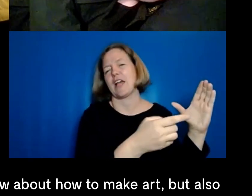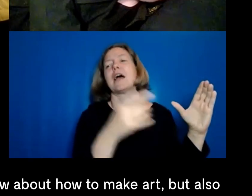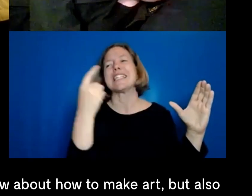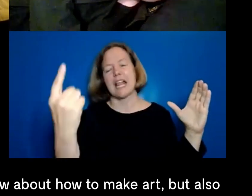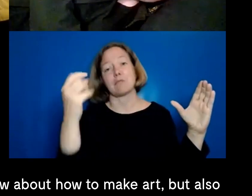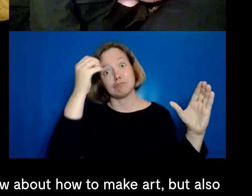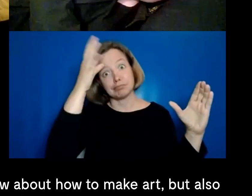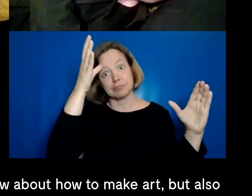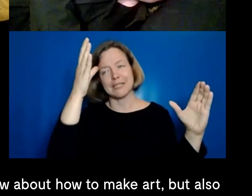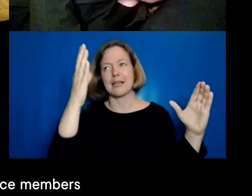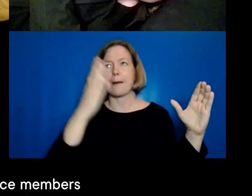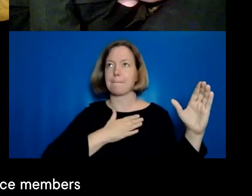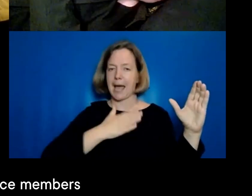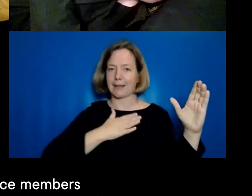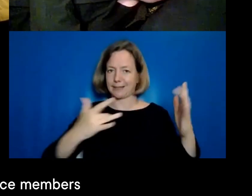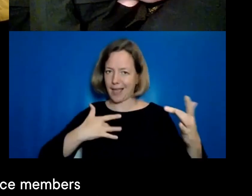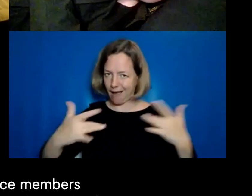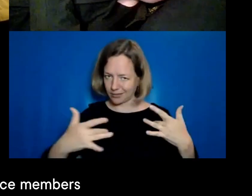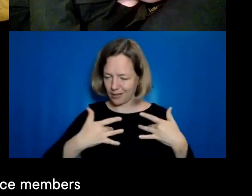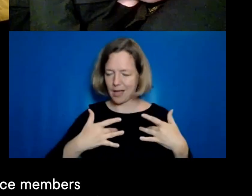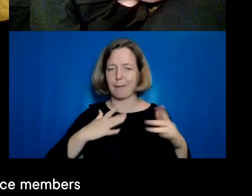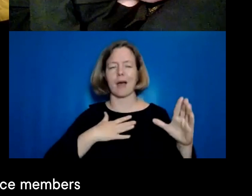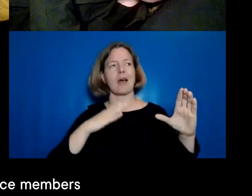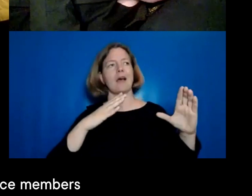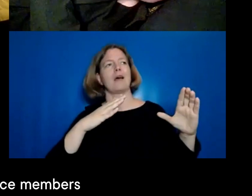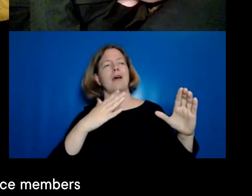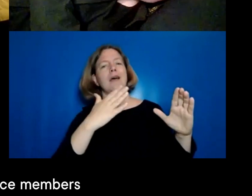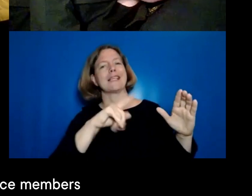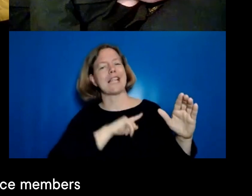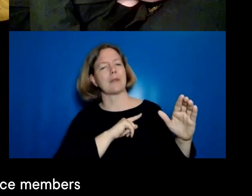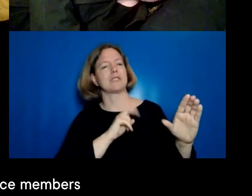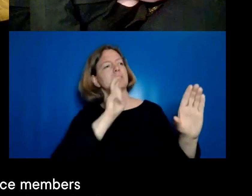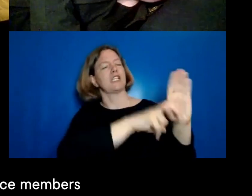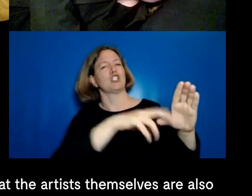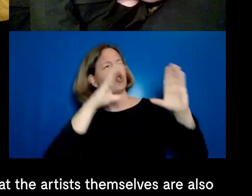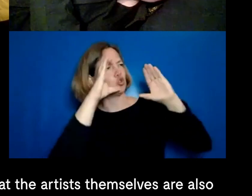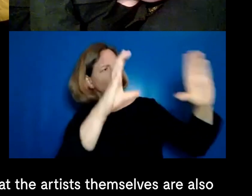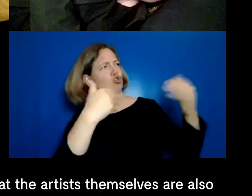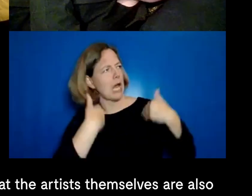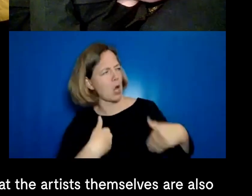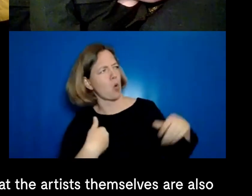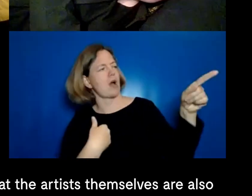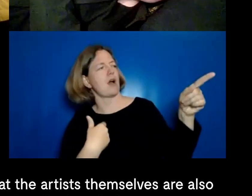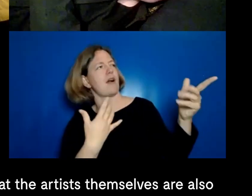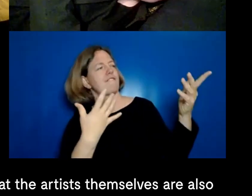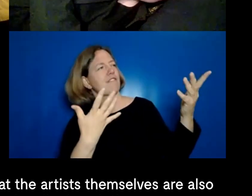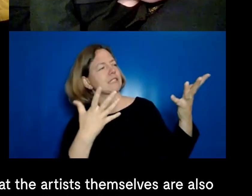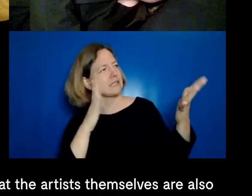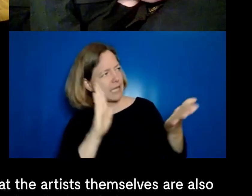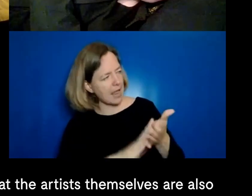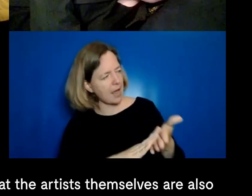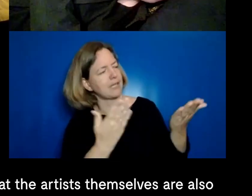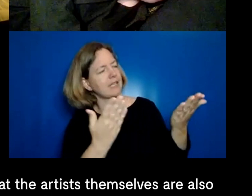know what works for them as audience members and maybe what works not for them. So also taking